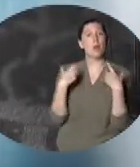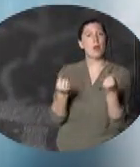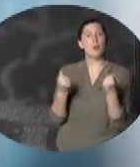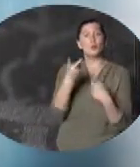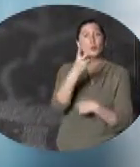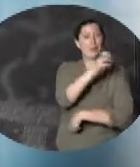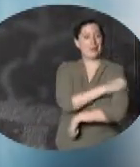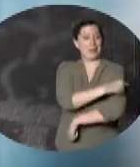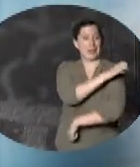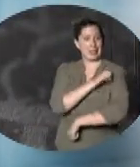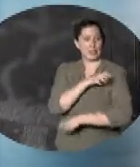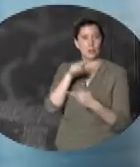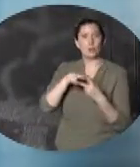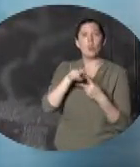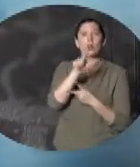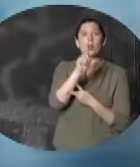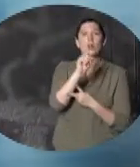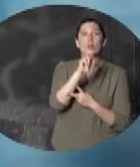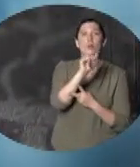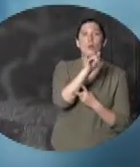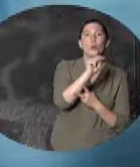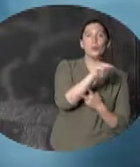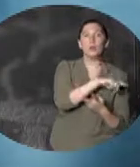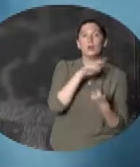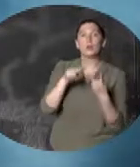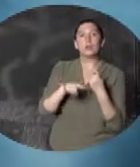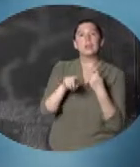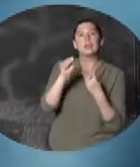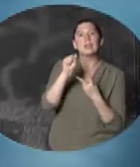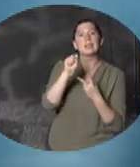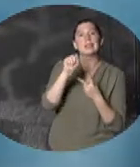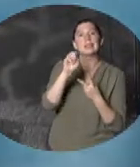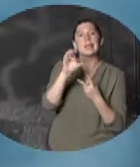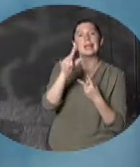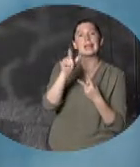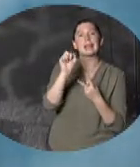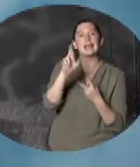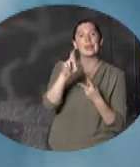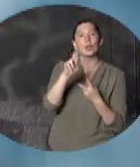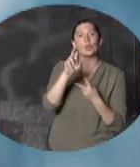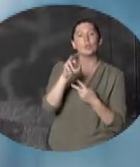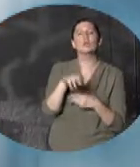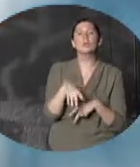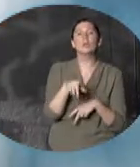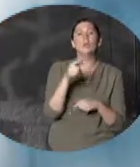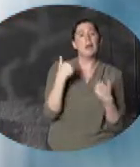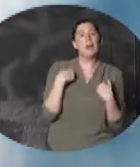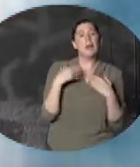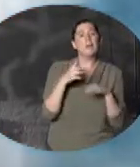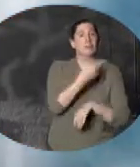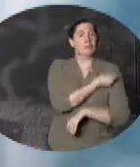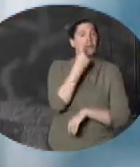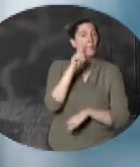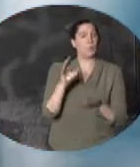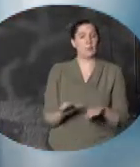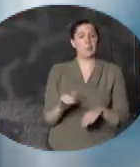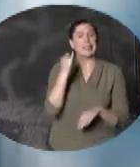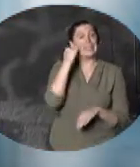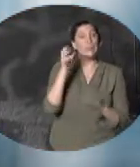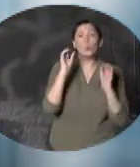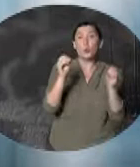one McCafferty that we have on Lorraine and also J. Glenn Smith on St. Clair on the east side, we have vaccines for children if they are